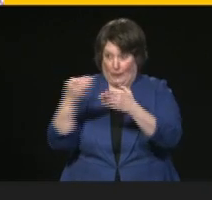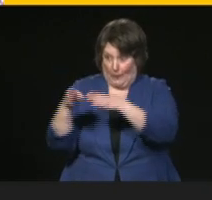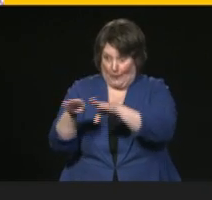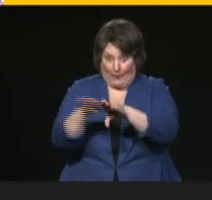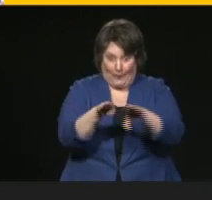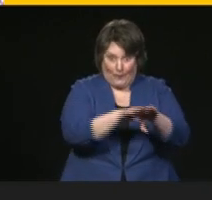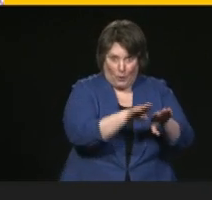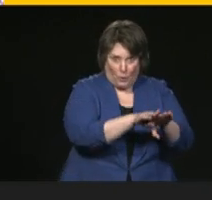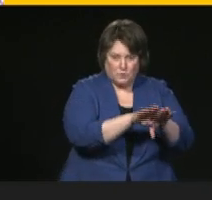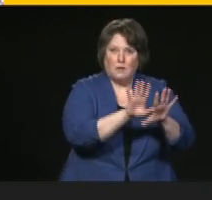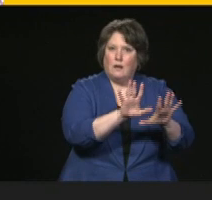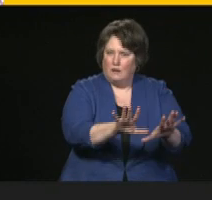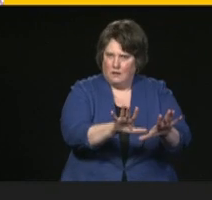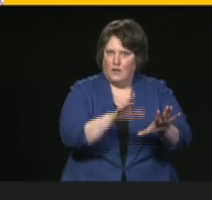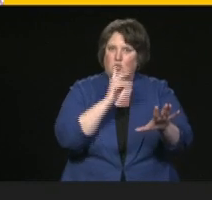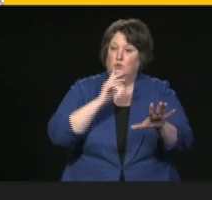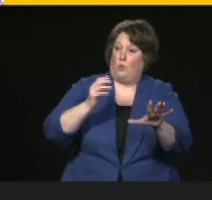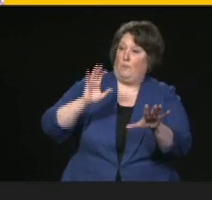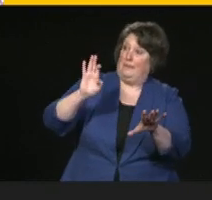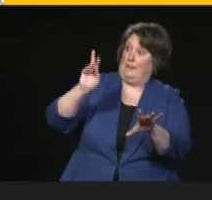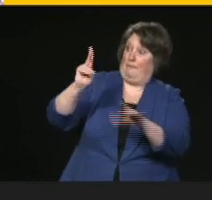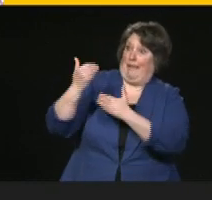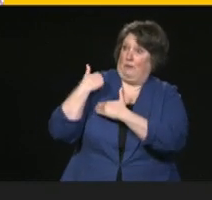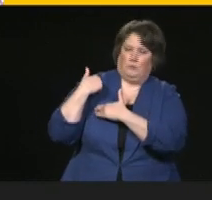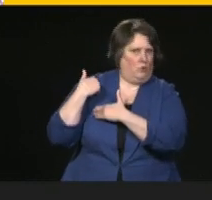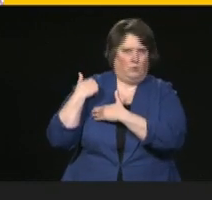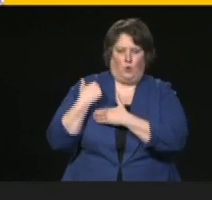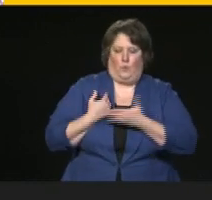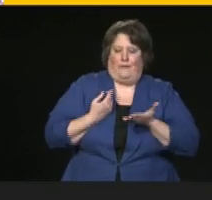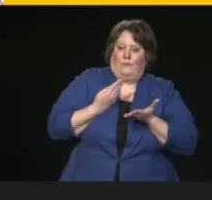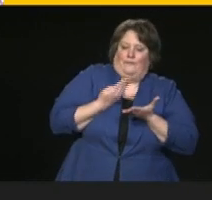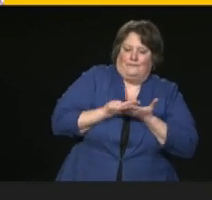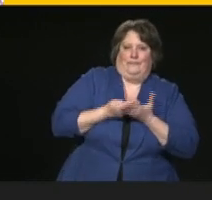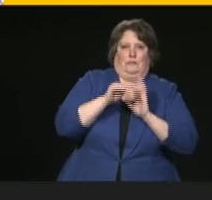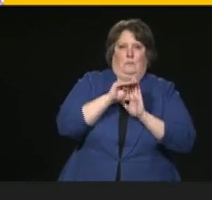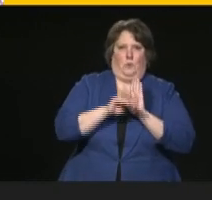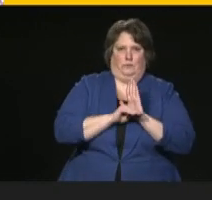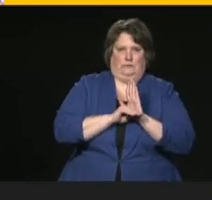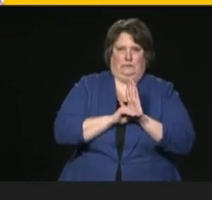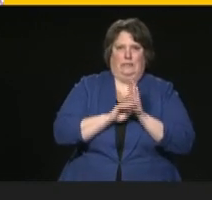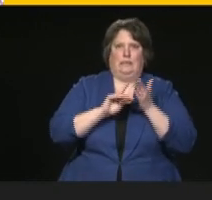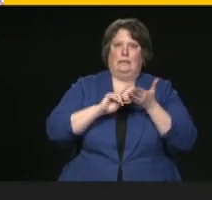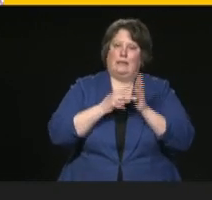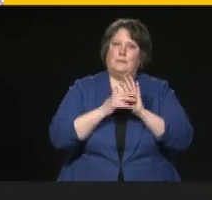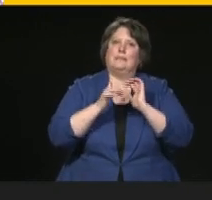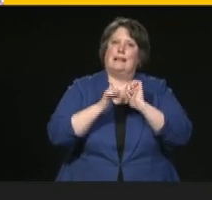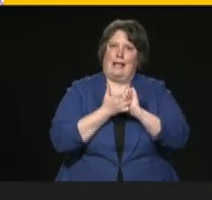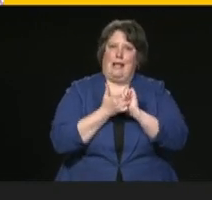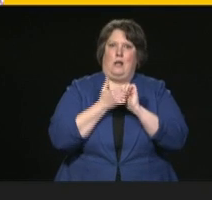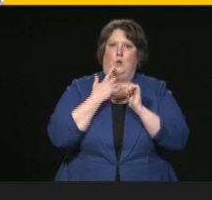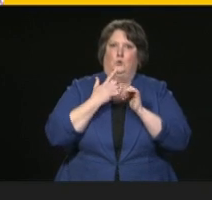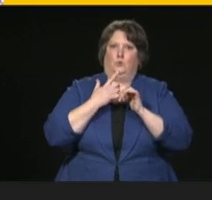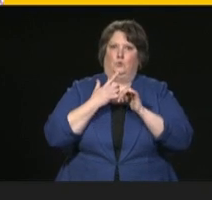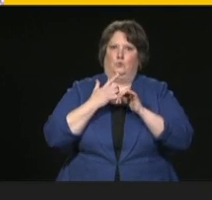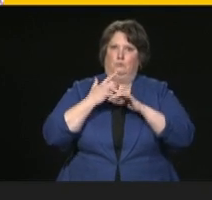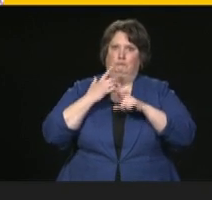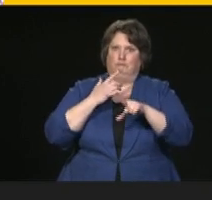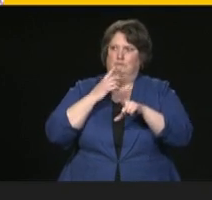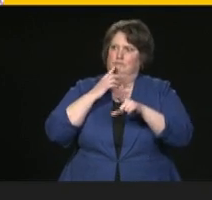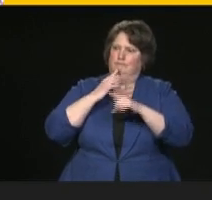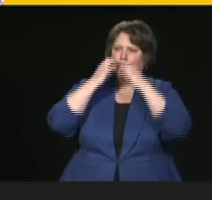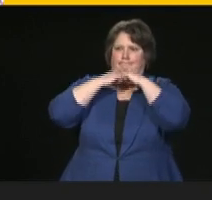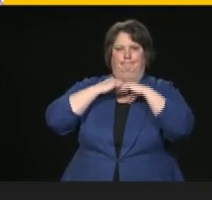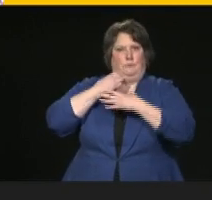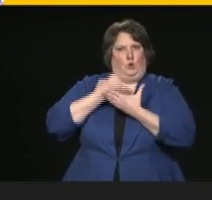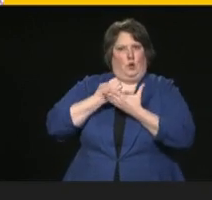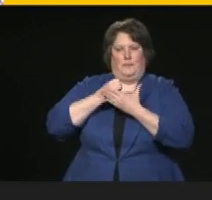have been announced will buffer Canadians and the economy from the effects of this shock. Now,